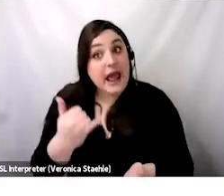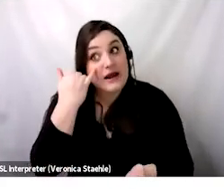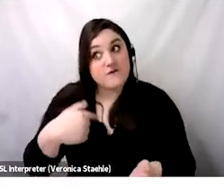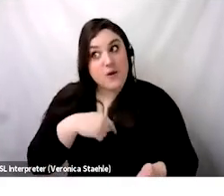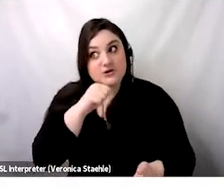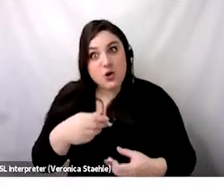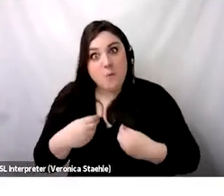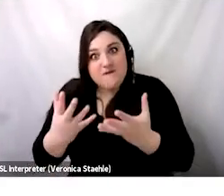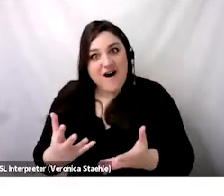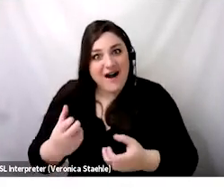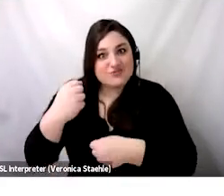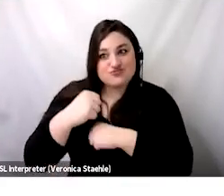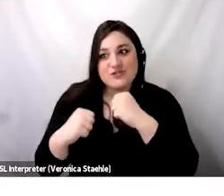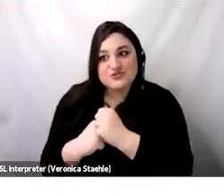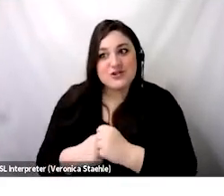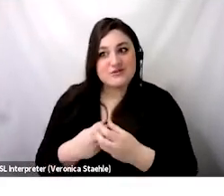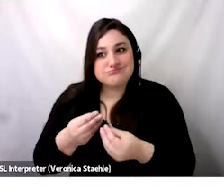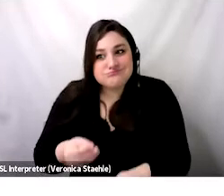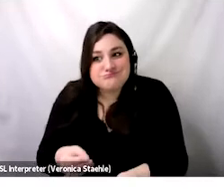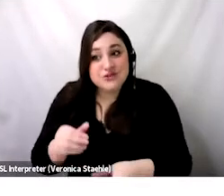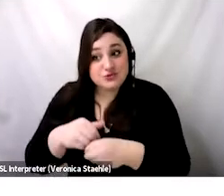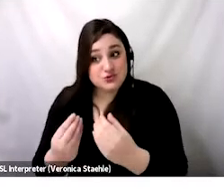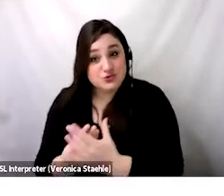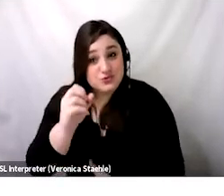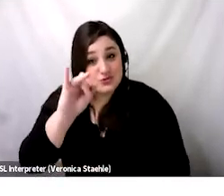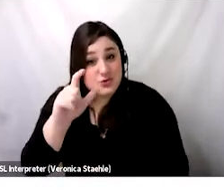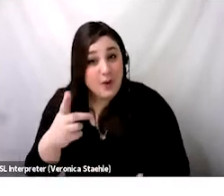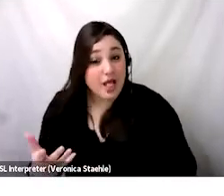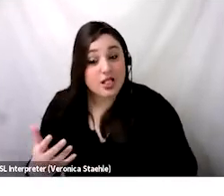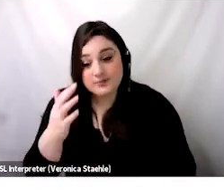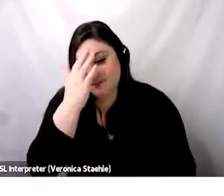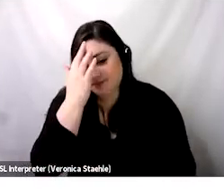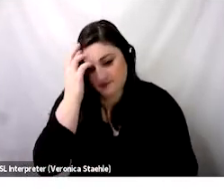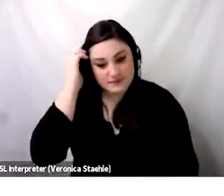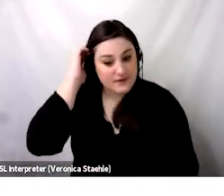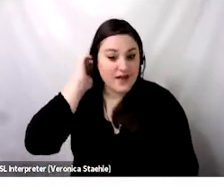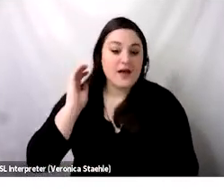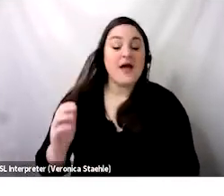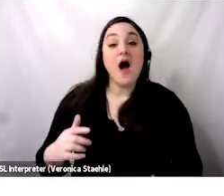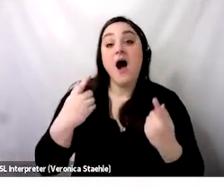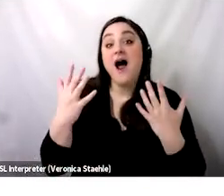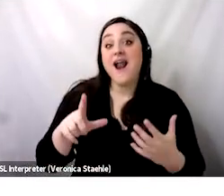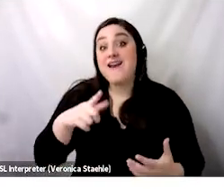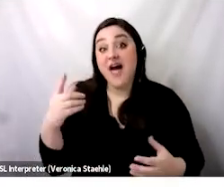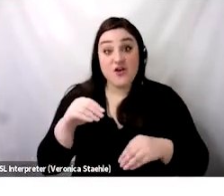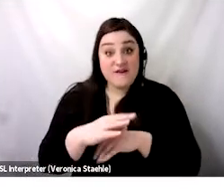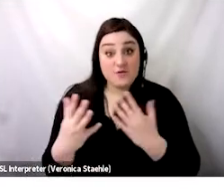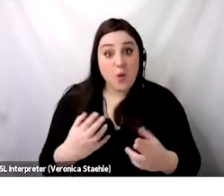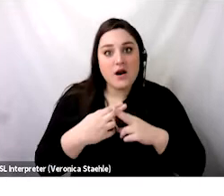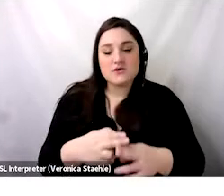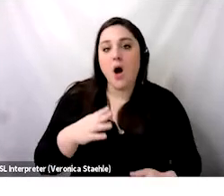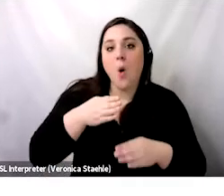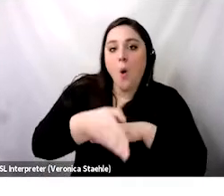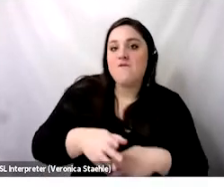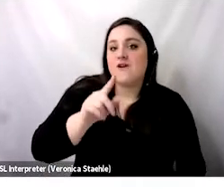area is overtilling. And many of you have heard the term no-till, because what farmers are starting to